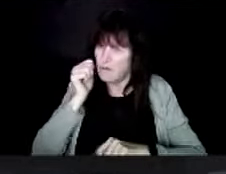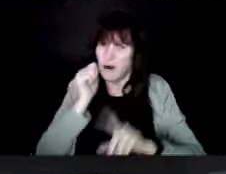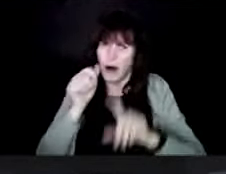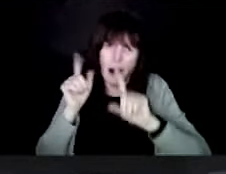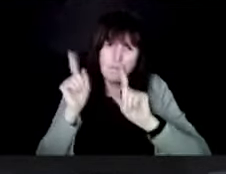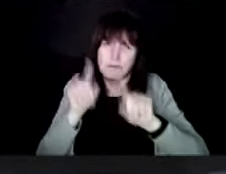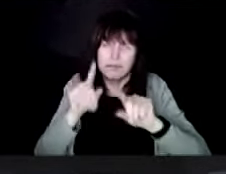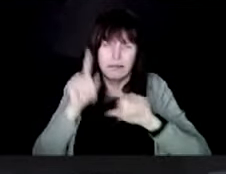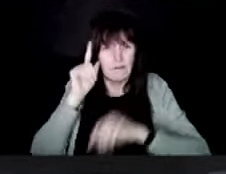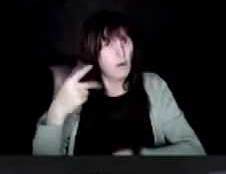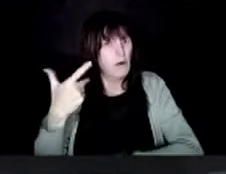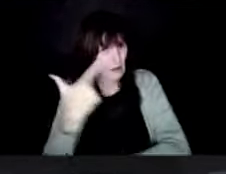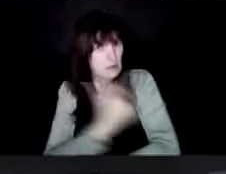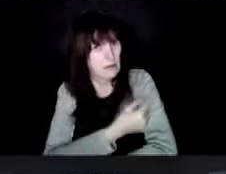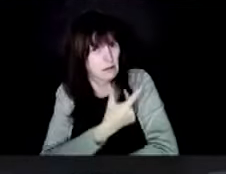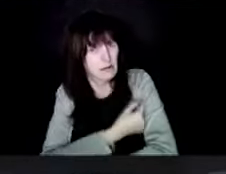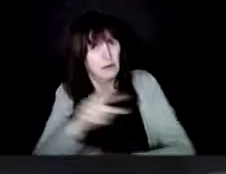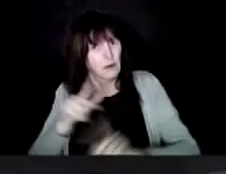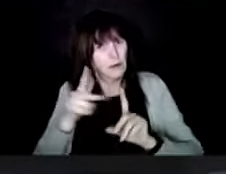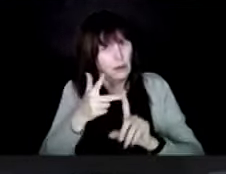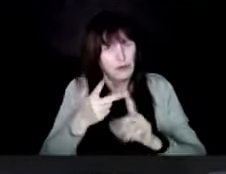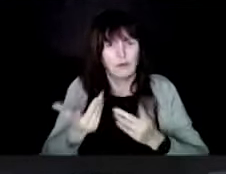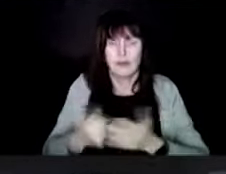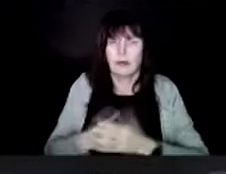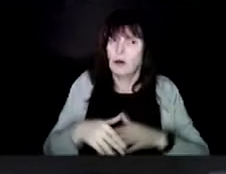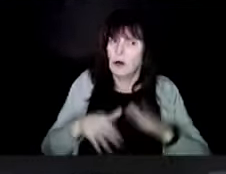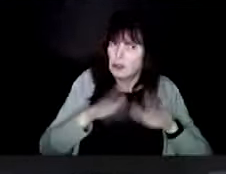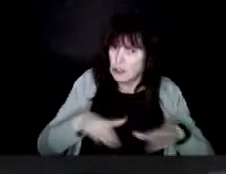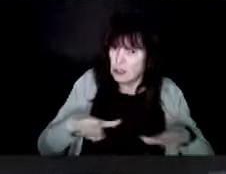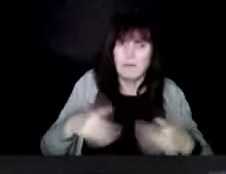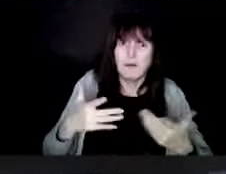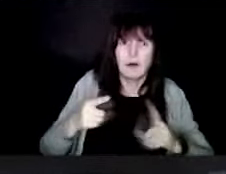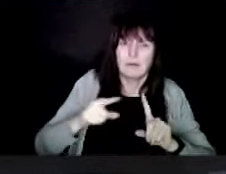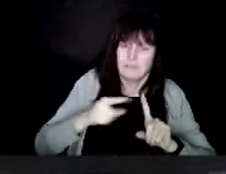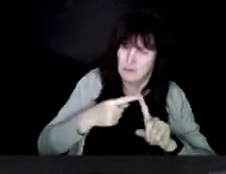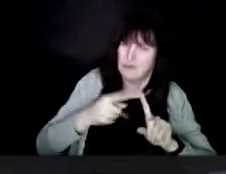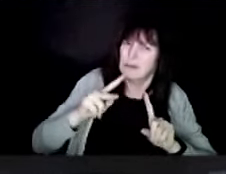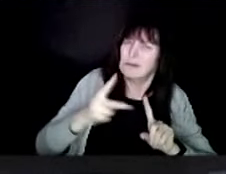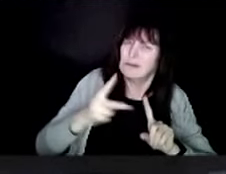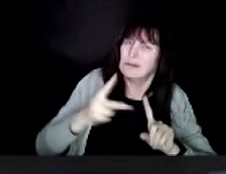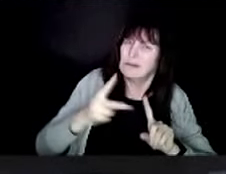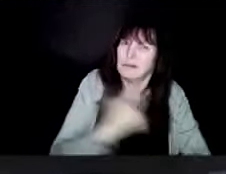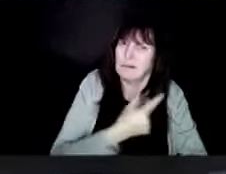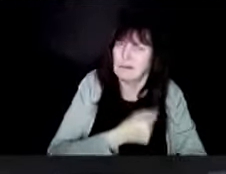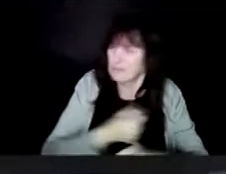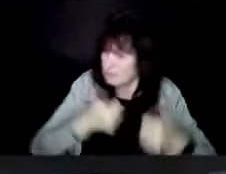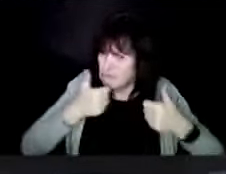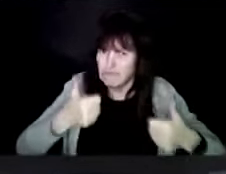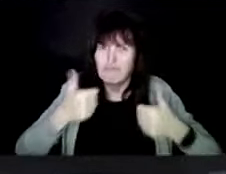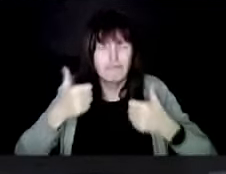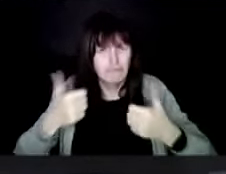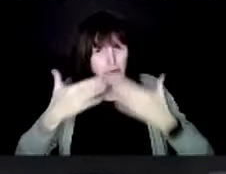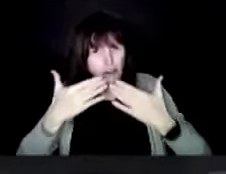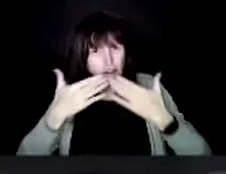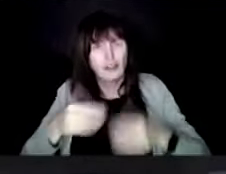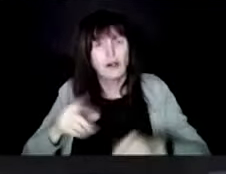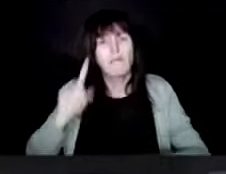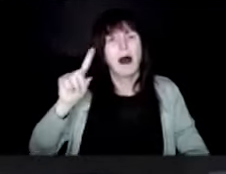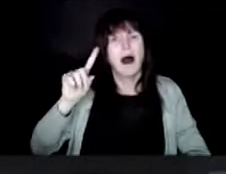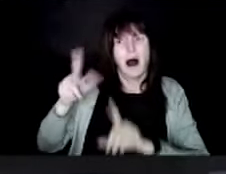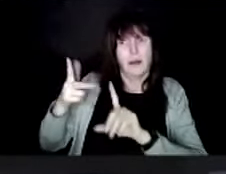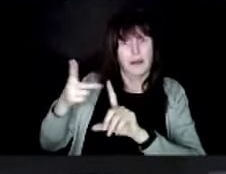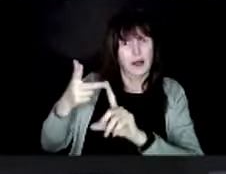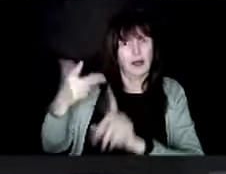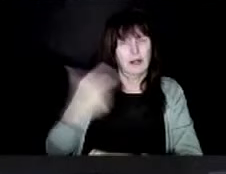doses. But we need to continue that momentum of third doses that prevent hospitalization. That was one of the major